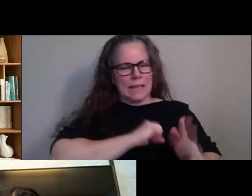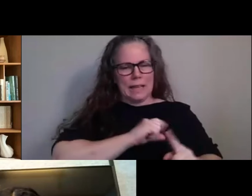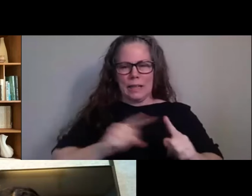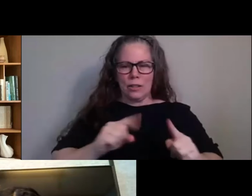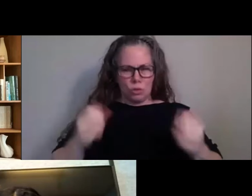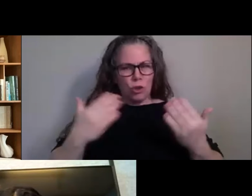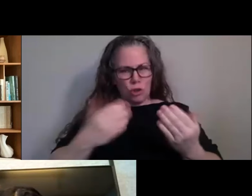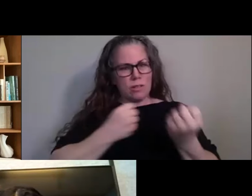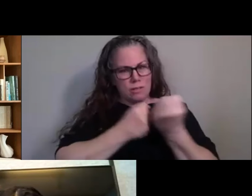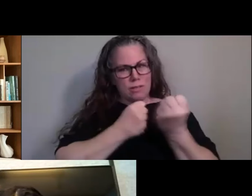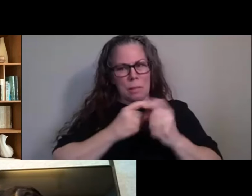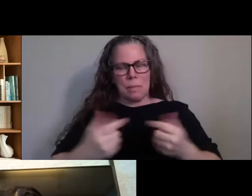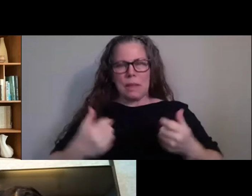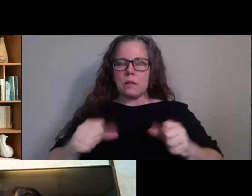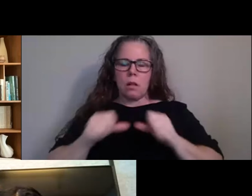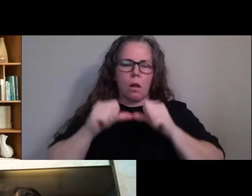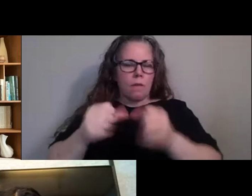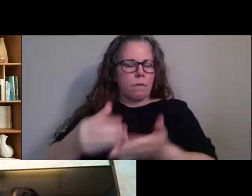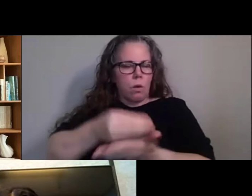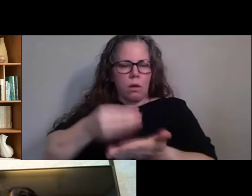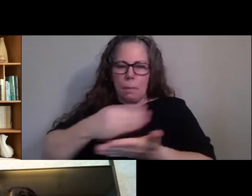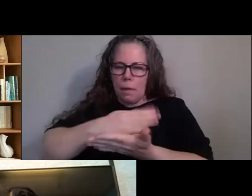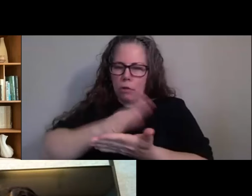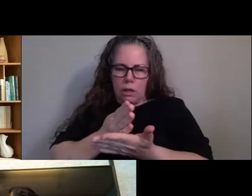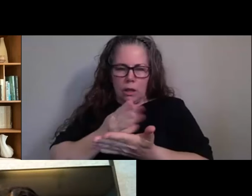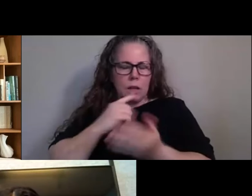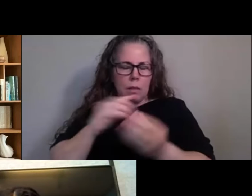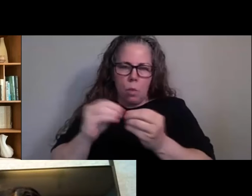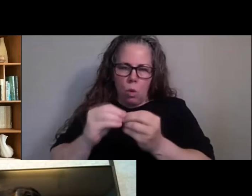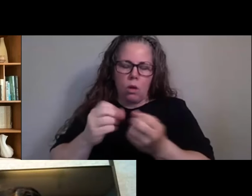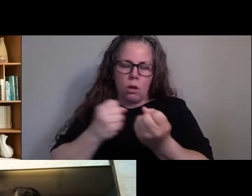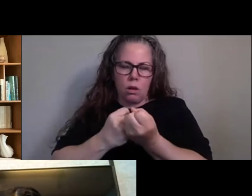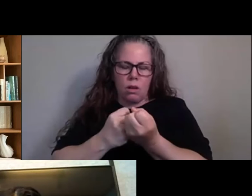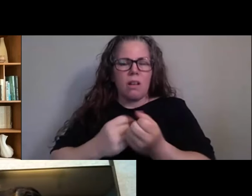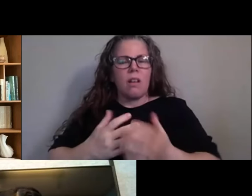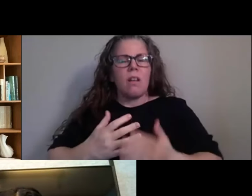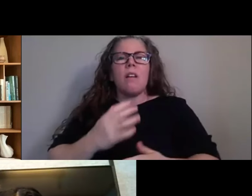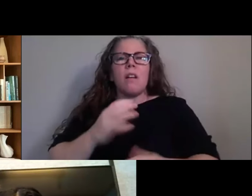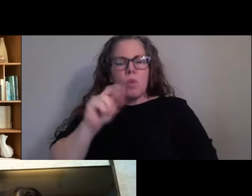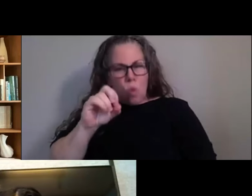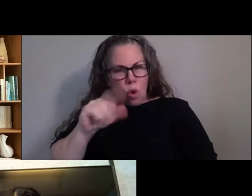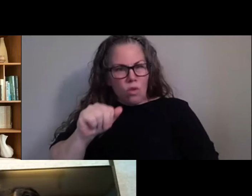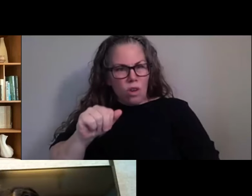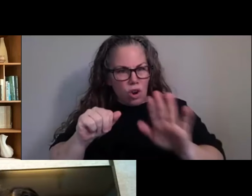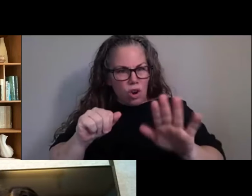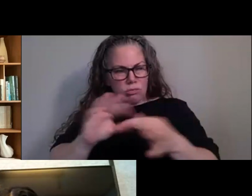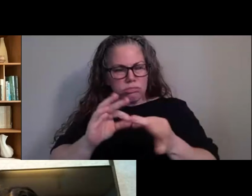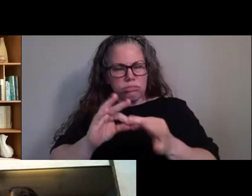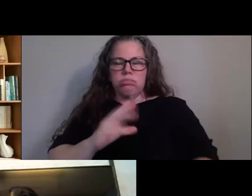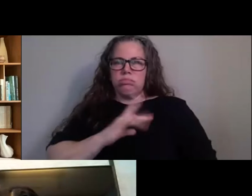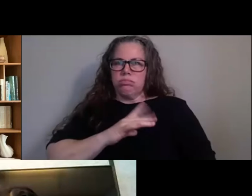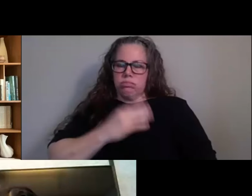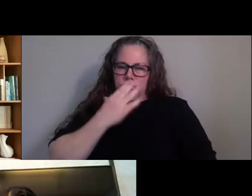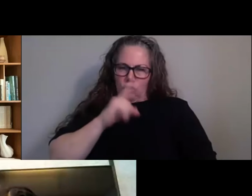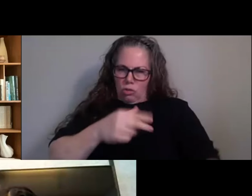constant. And even before we get into some of the questions, I loved so much of what Nora had said. And one of the things